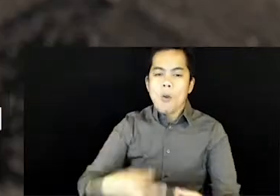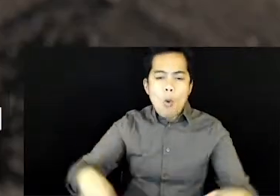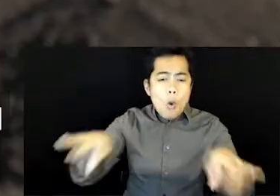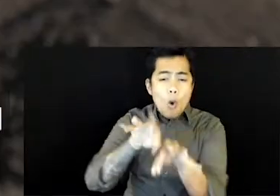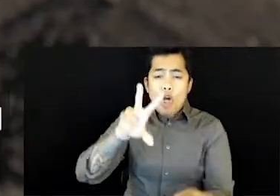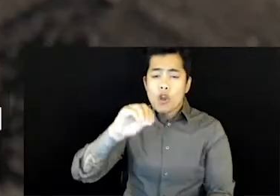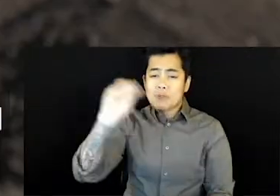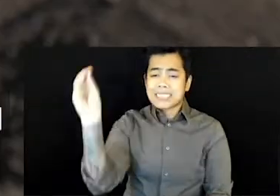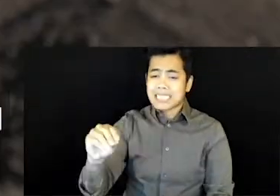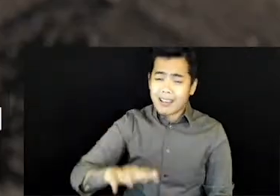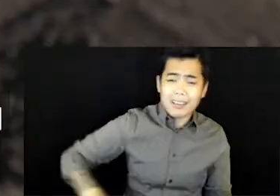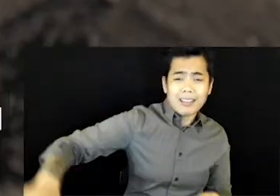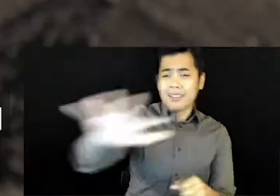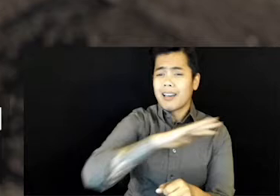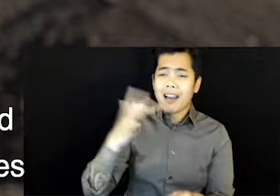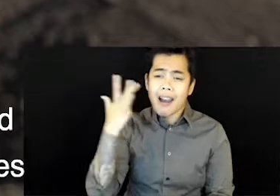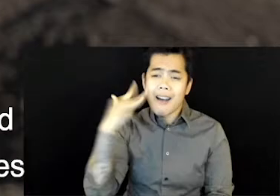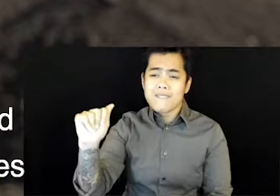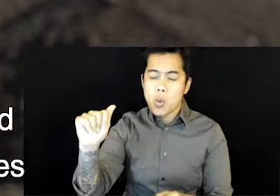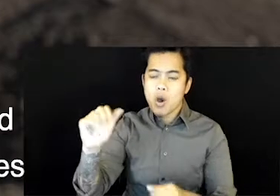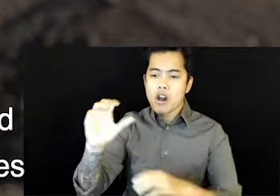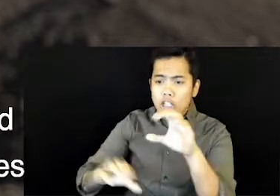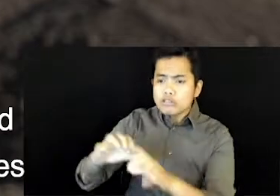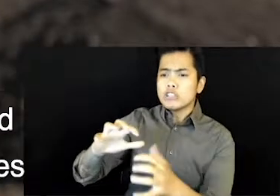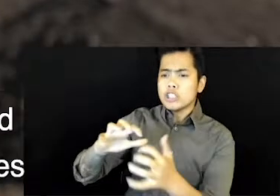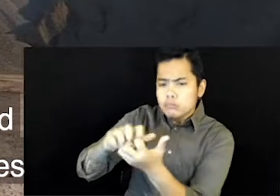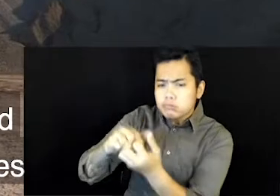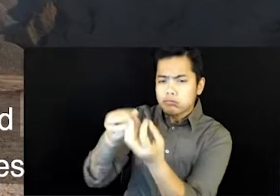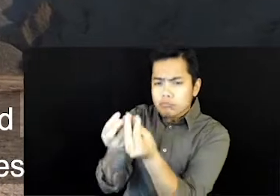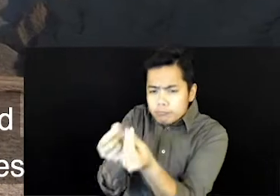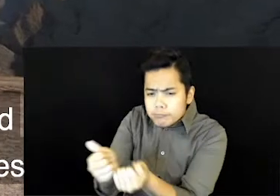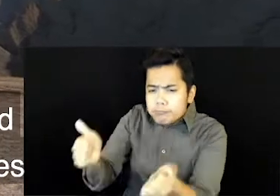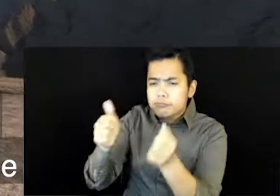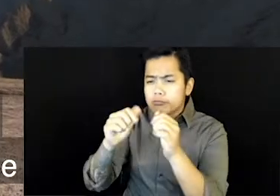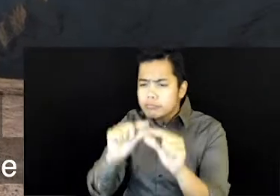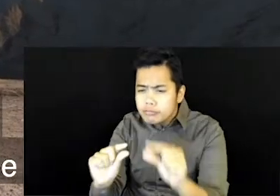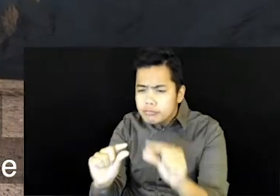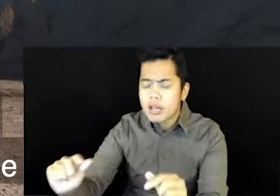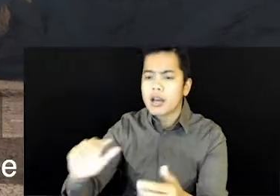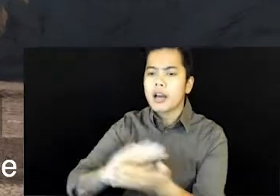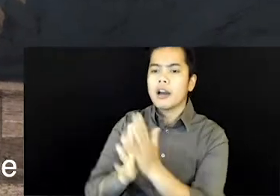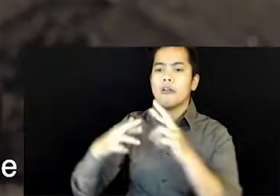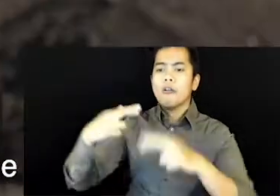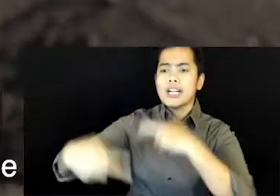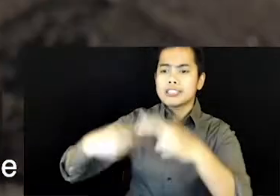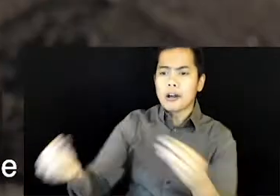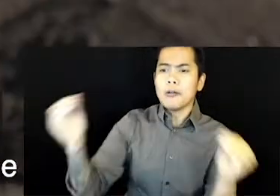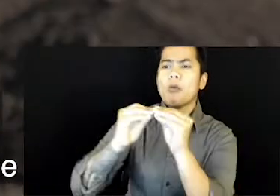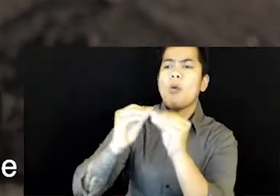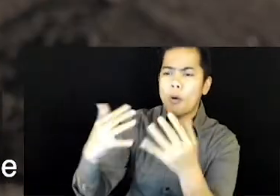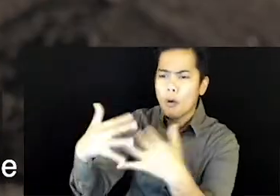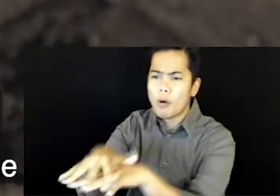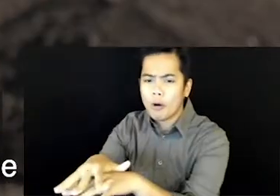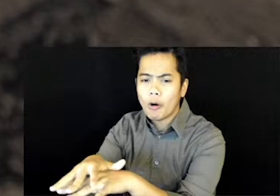all landfill capacity in California is made up of construction and demolition debris, which includes asphalt pavement. The more recycled asphalt in